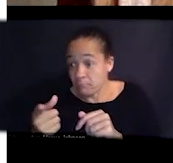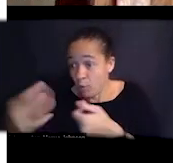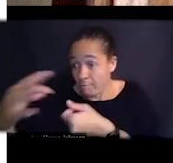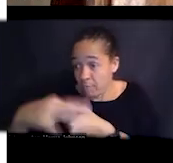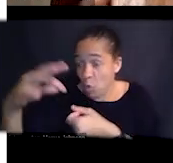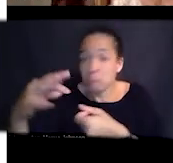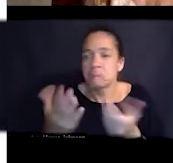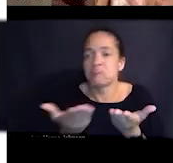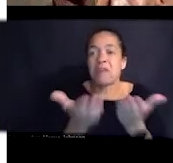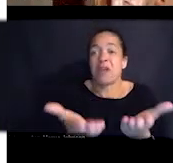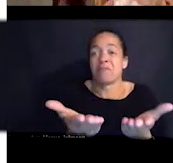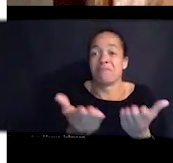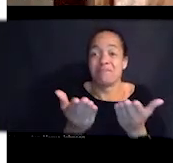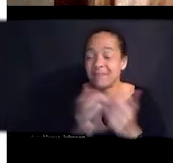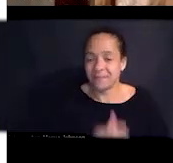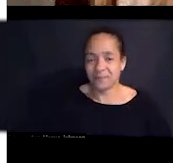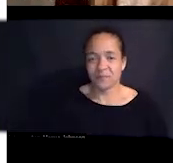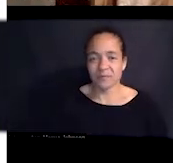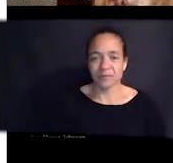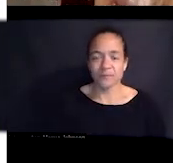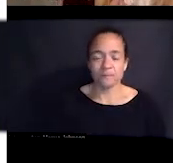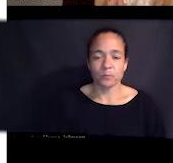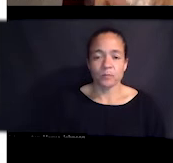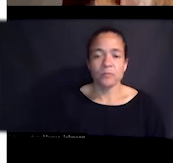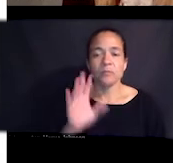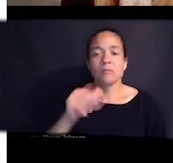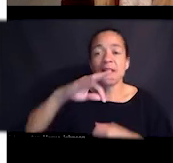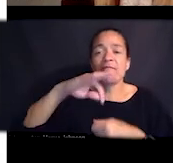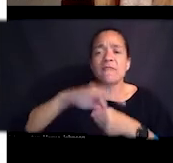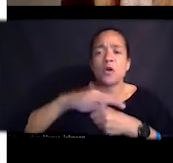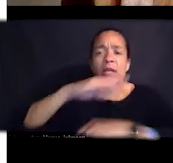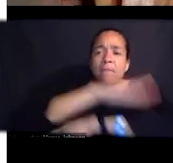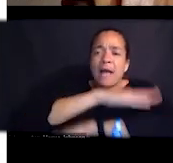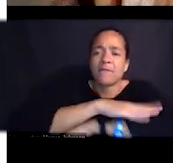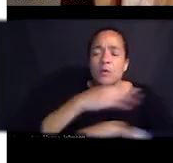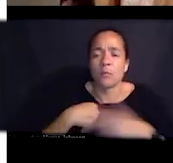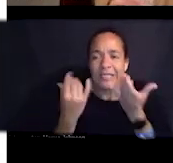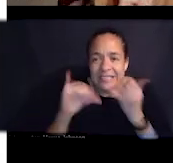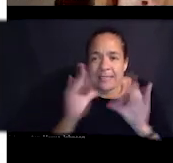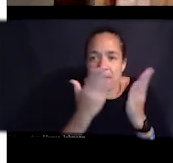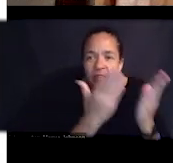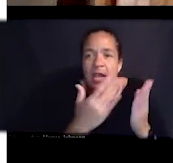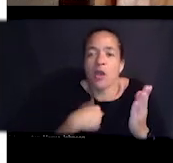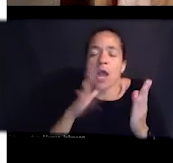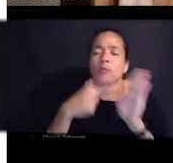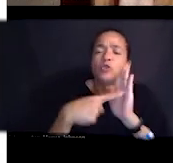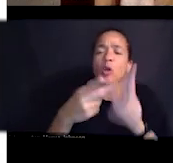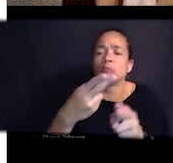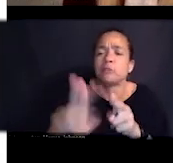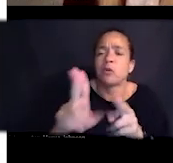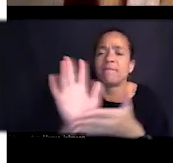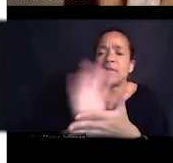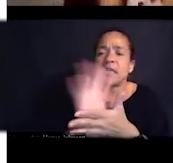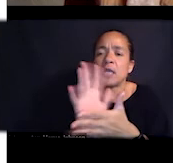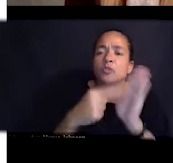is. We still have a version of the voting platform up, and I'm gonna show you a quick video that just kind of showcases it a little bit, but you'll